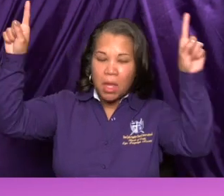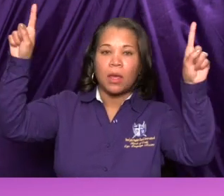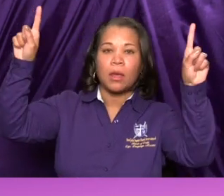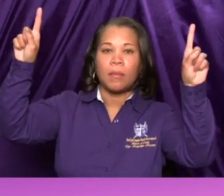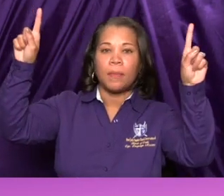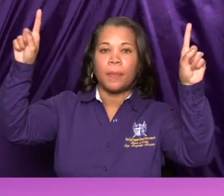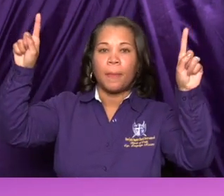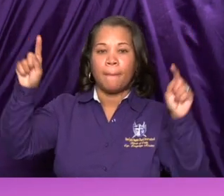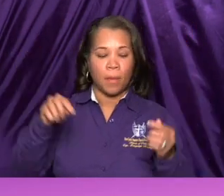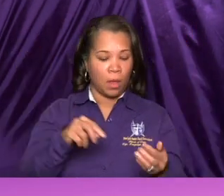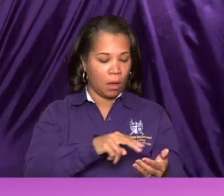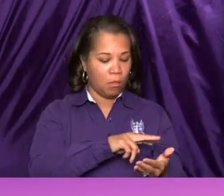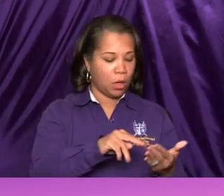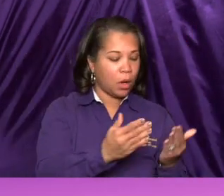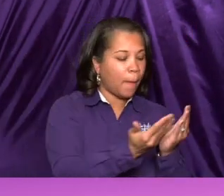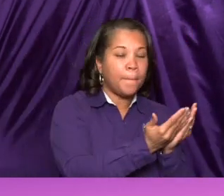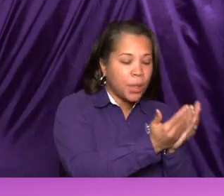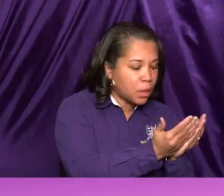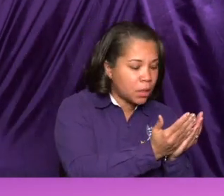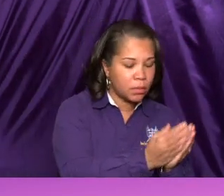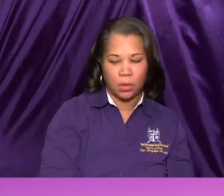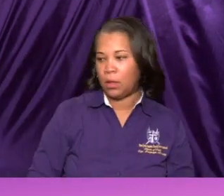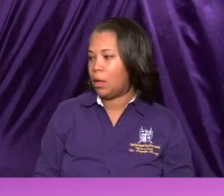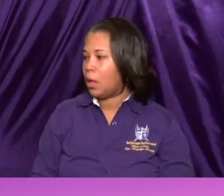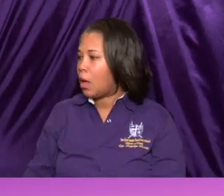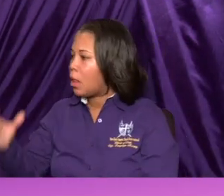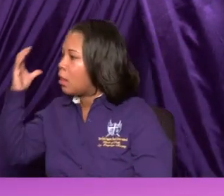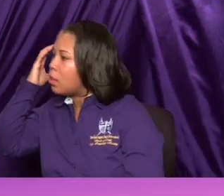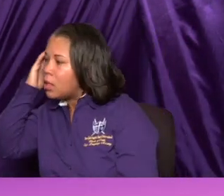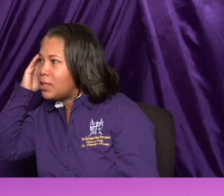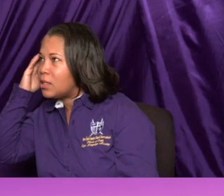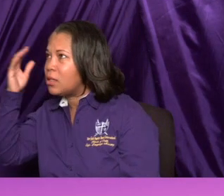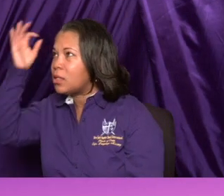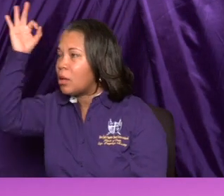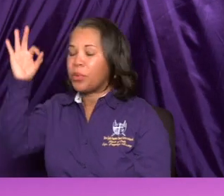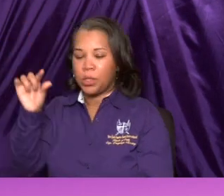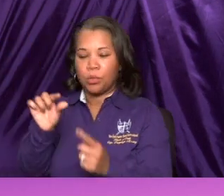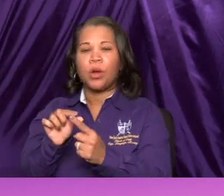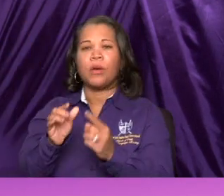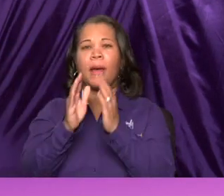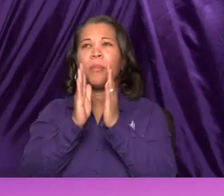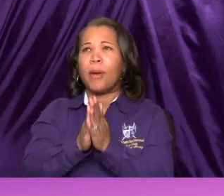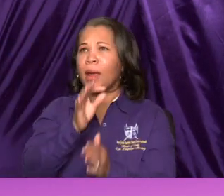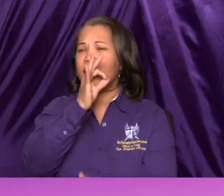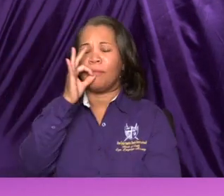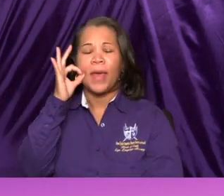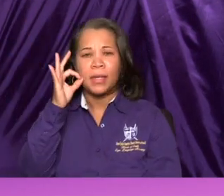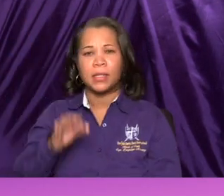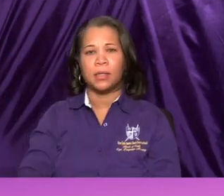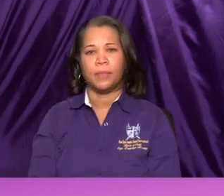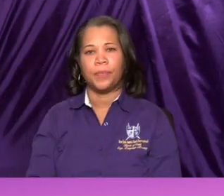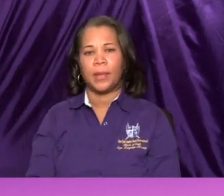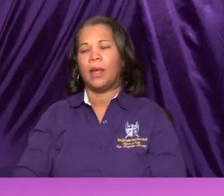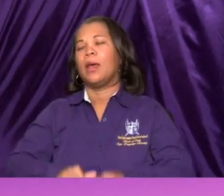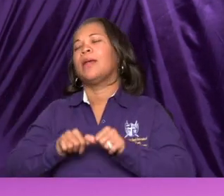brought every book. I listened to every sermon. I prayed, I fasted, and